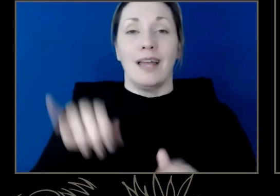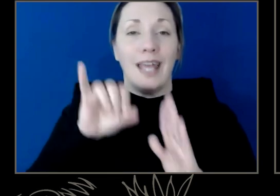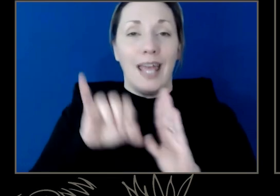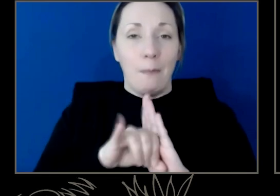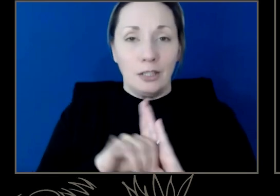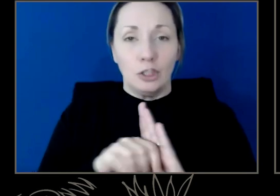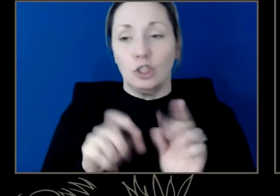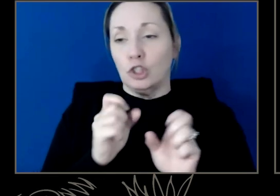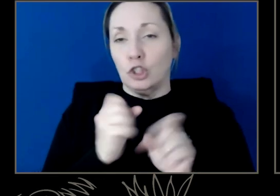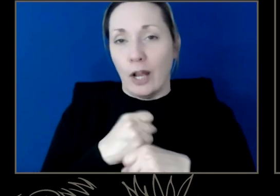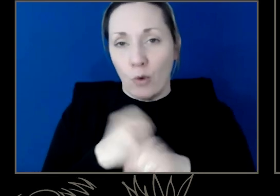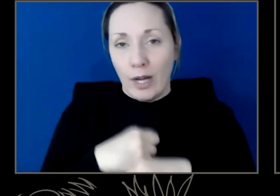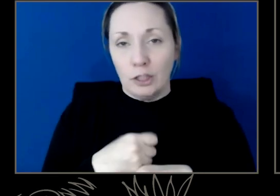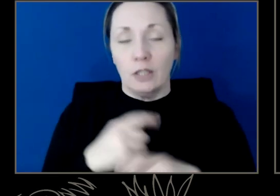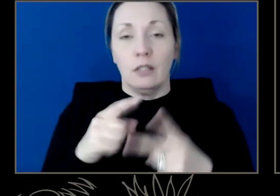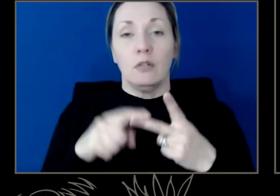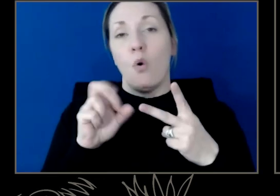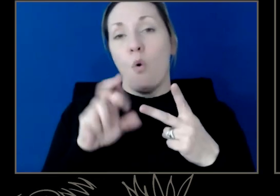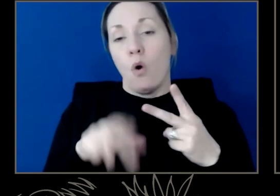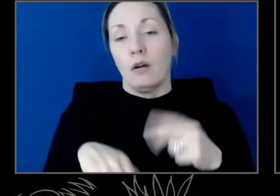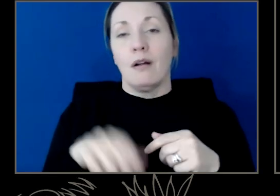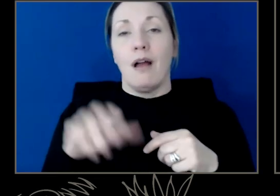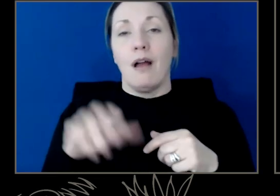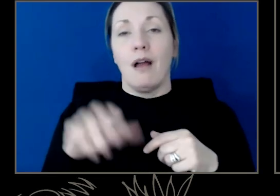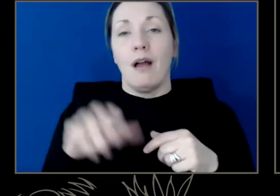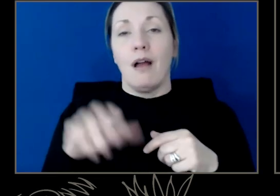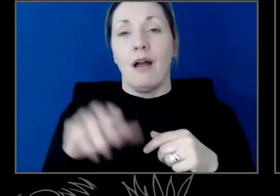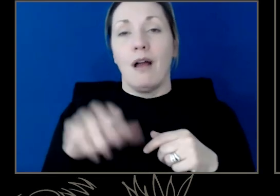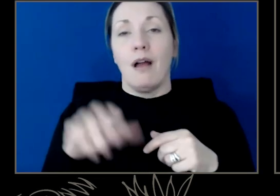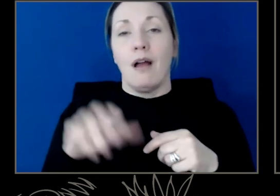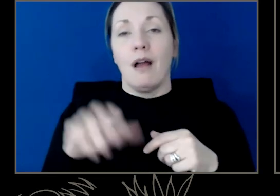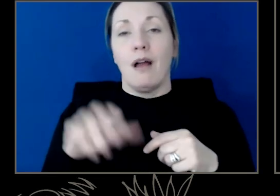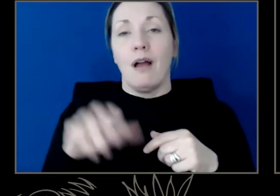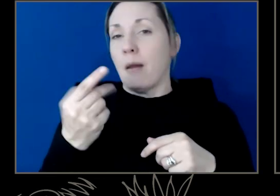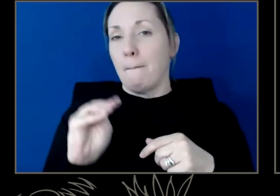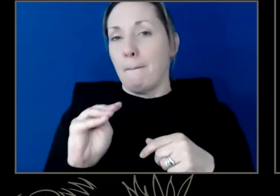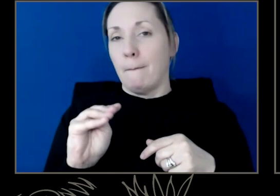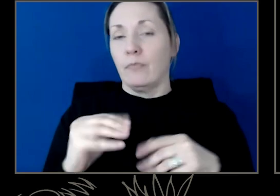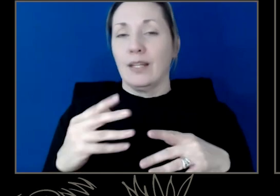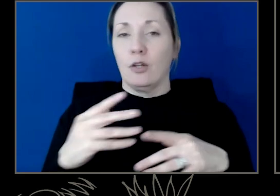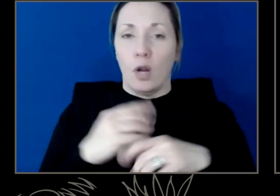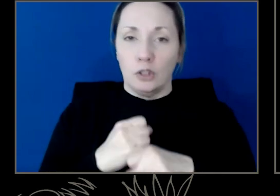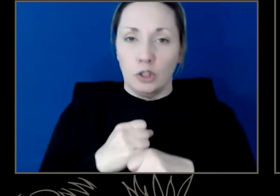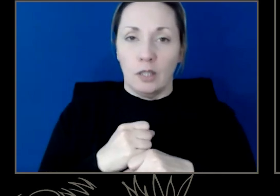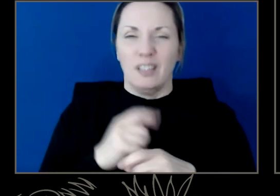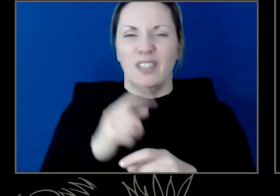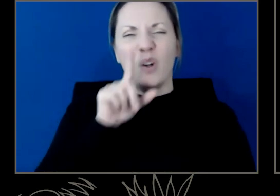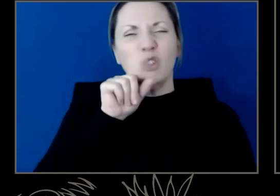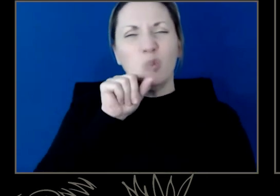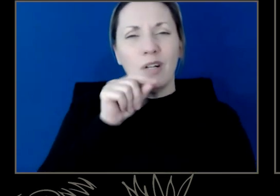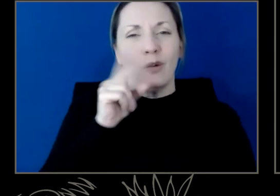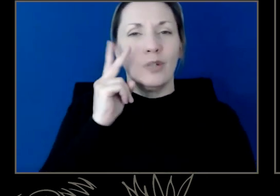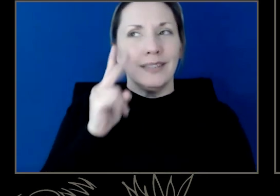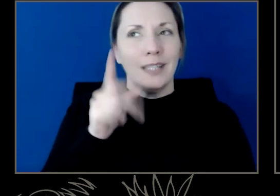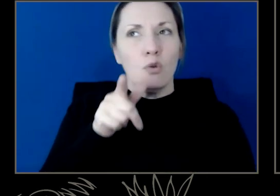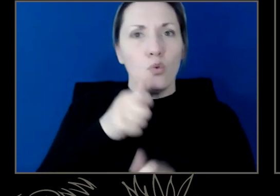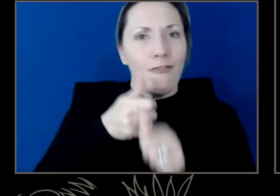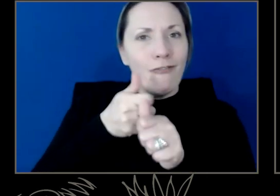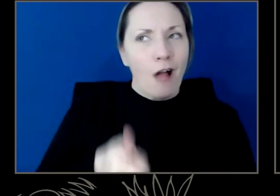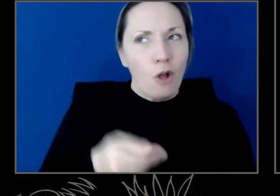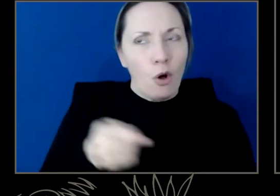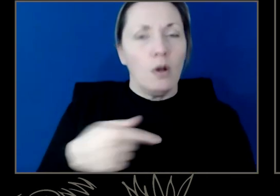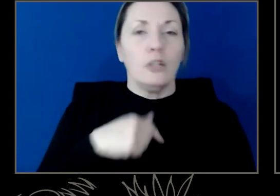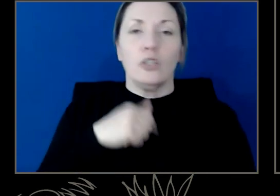generation or algorithm crunching. For example, on Twitter, when you see the people to follow, right? You're not